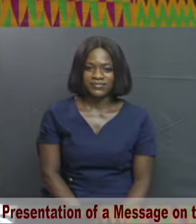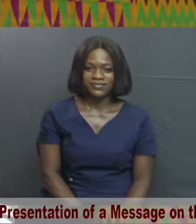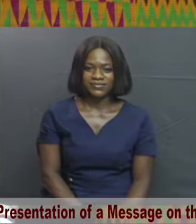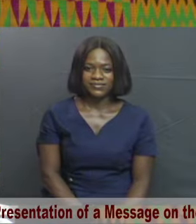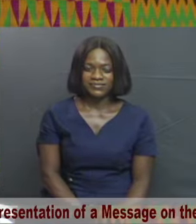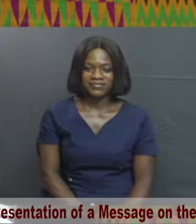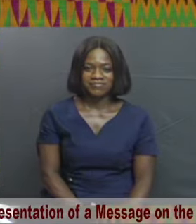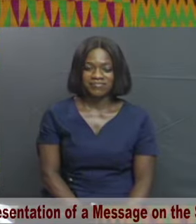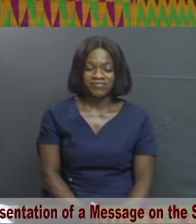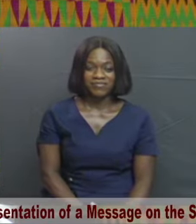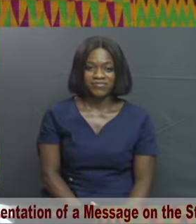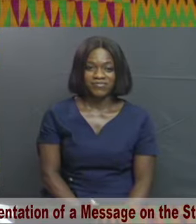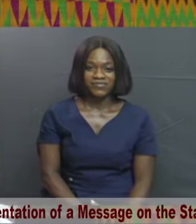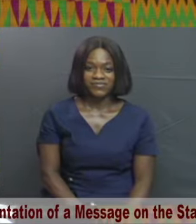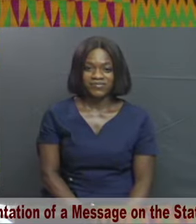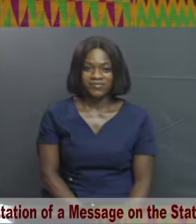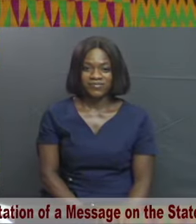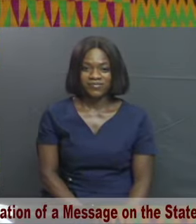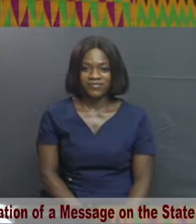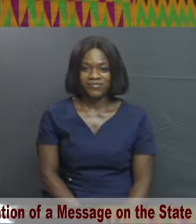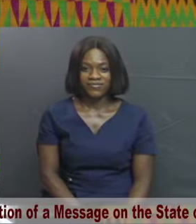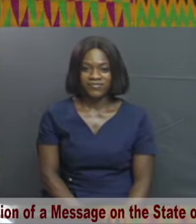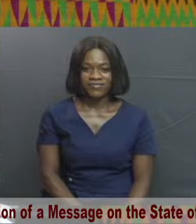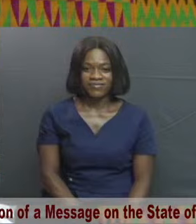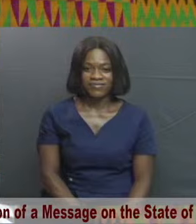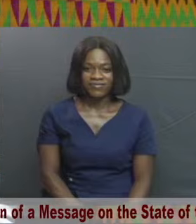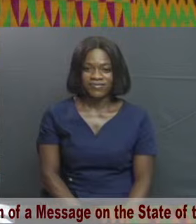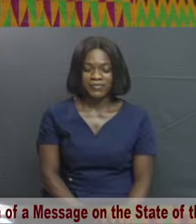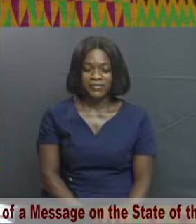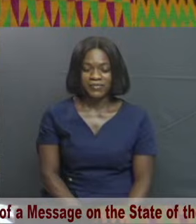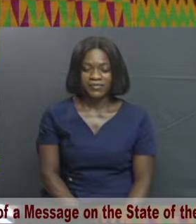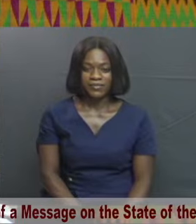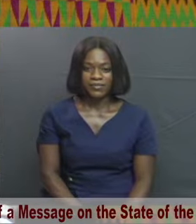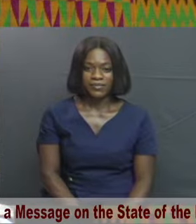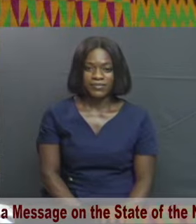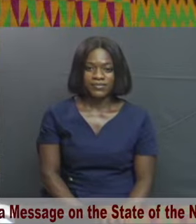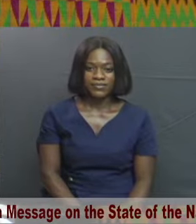on on our women B on our women best